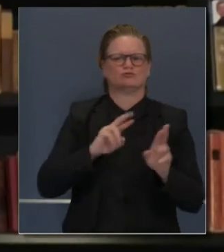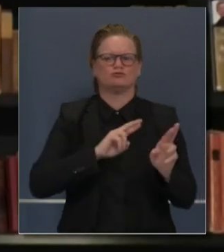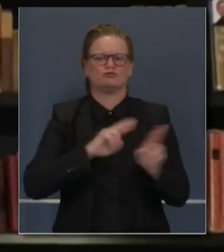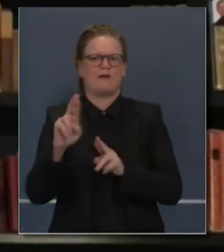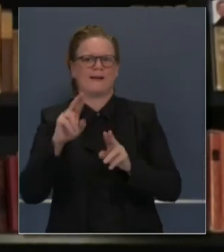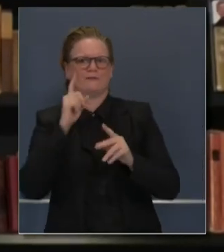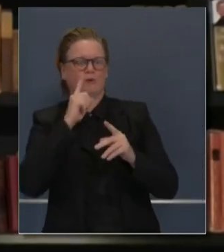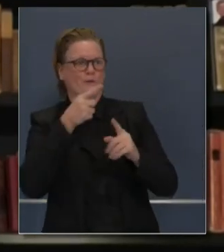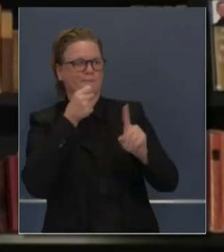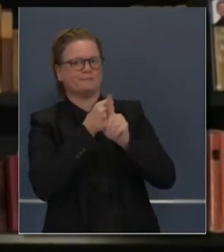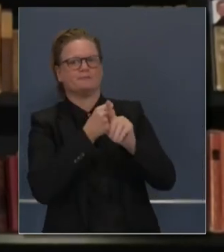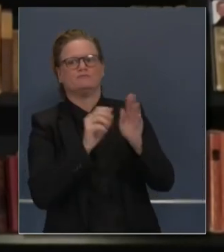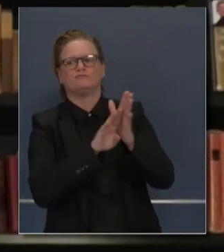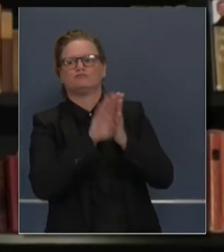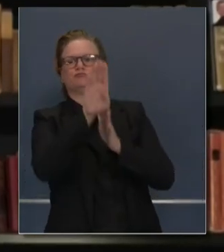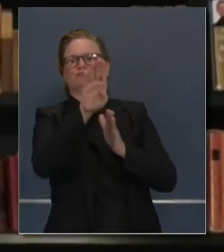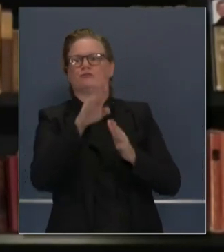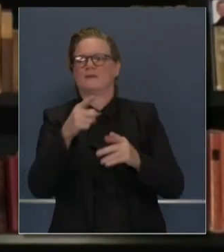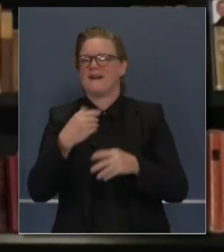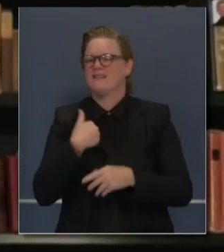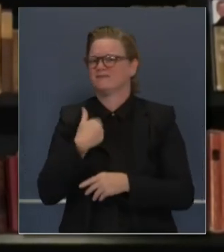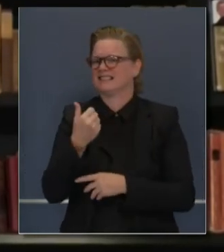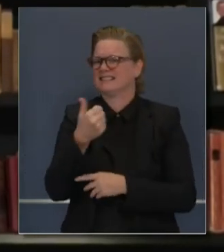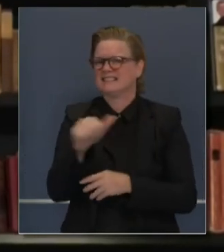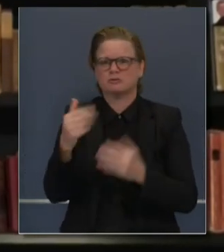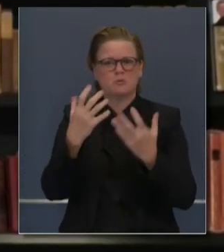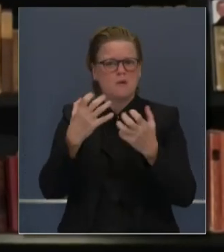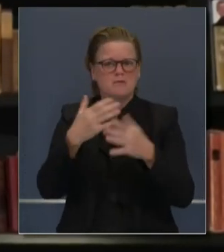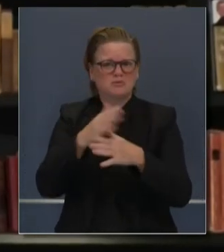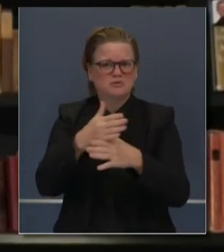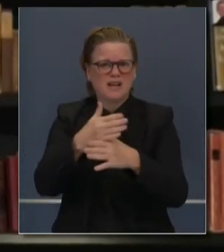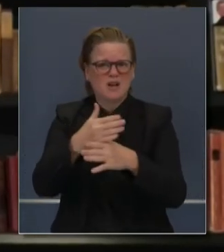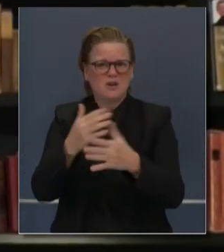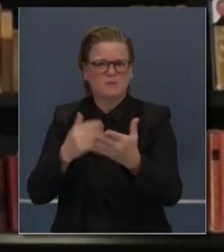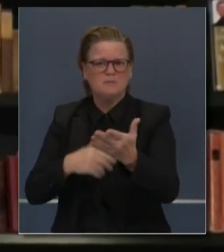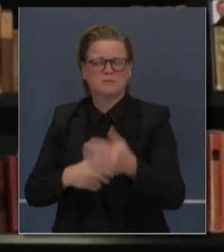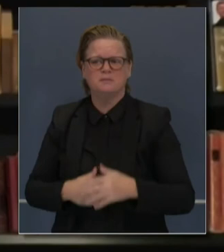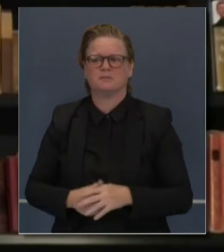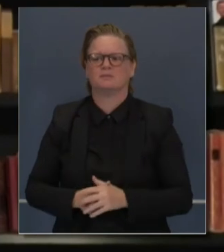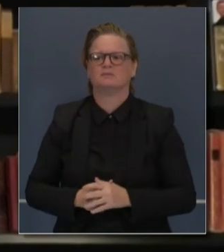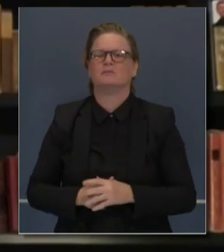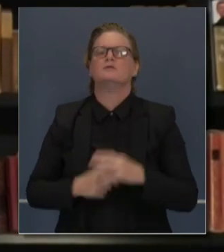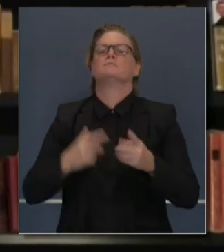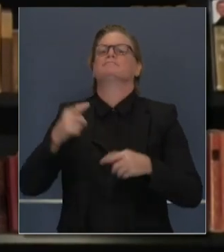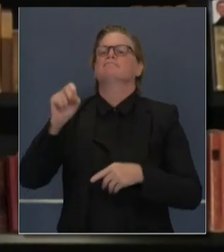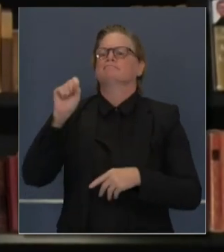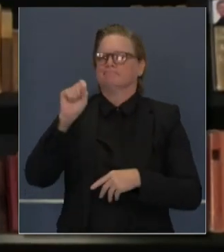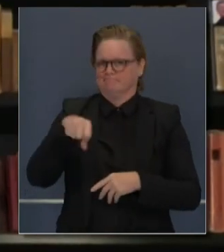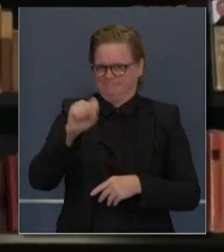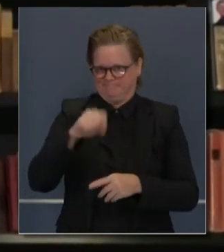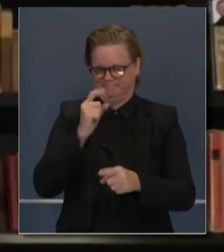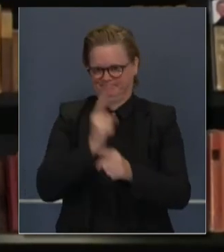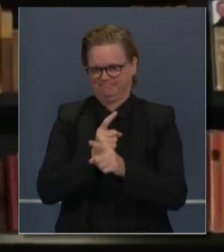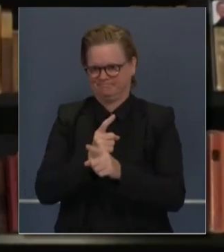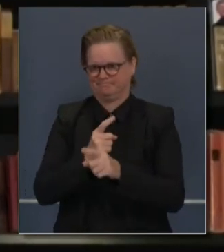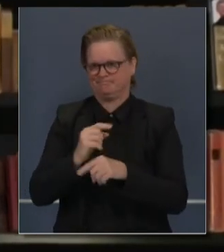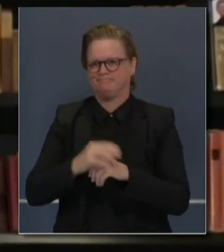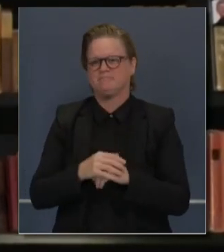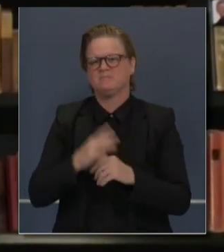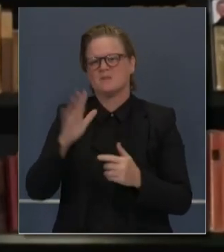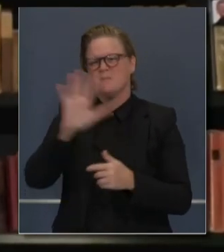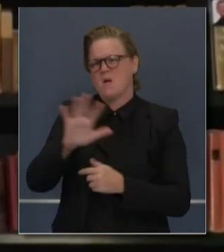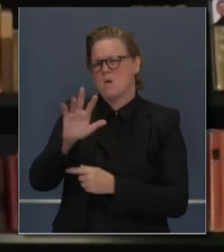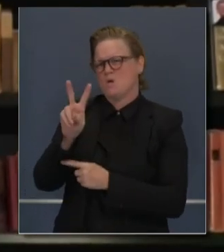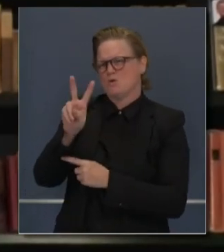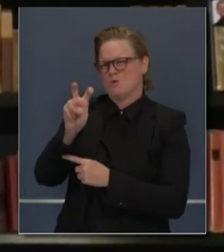good question. And we've been, a lot of the hospitals have been requesting one off. I think there's, Dr. Galley, close to 200 hospitals with waivers.